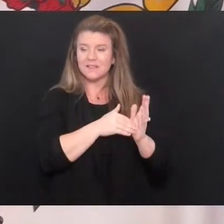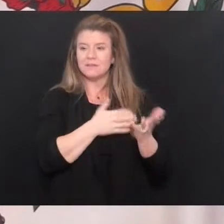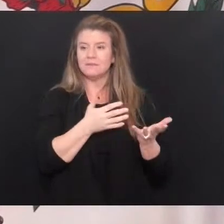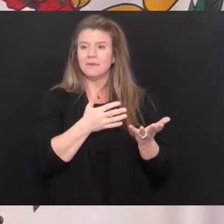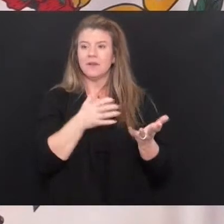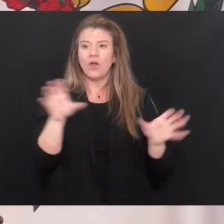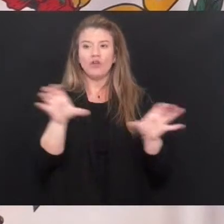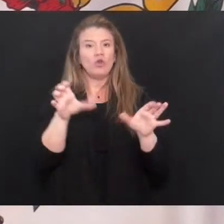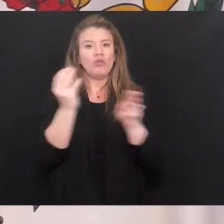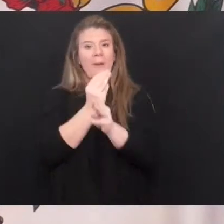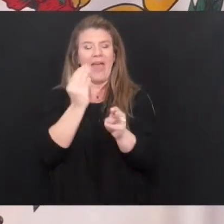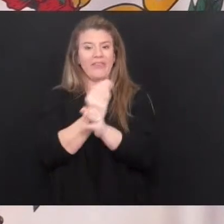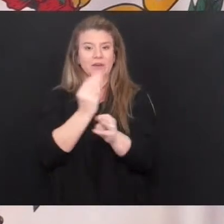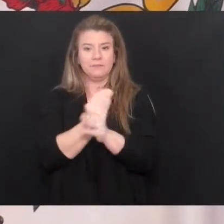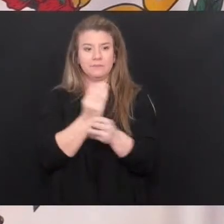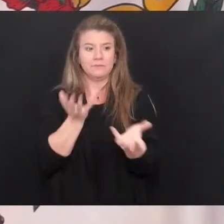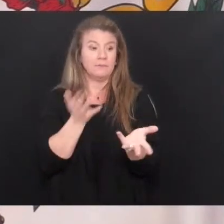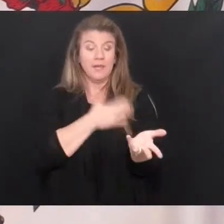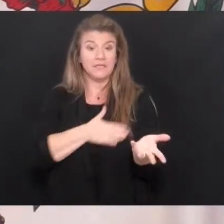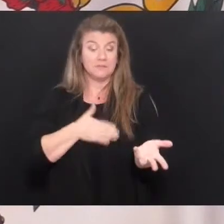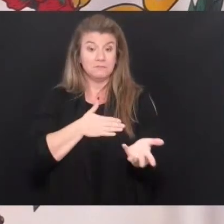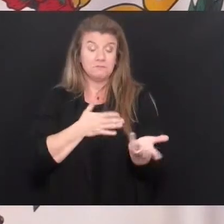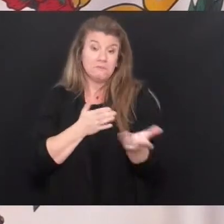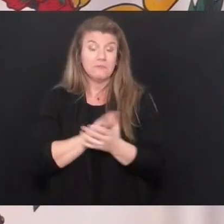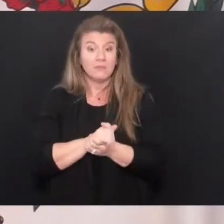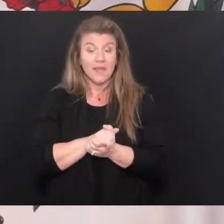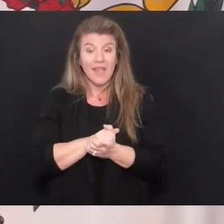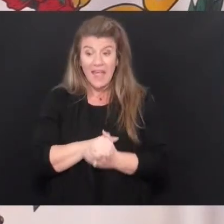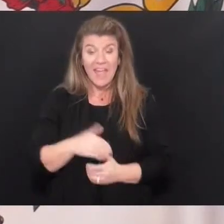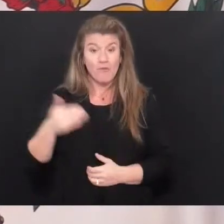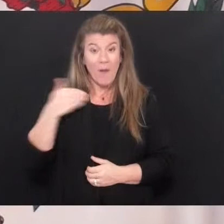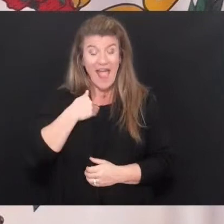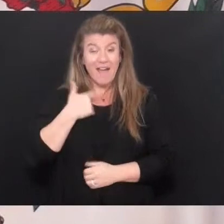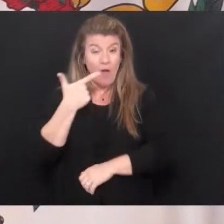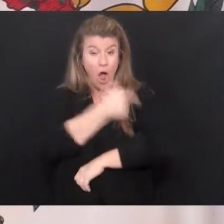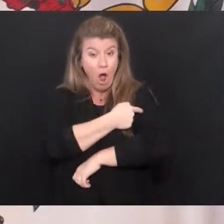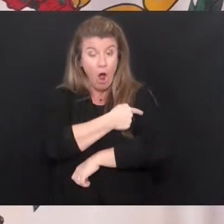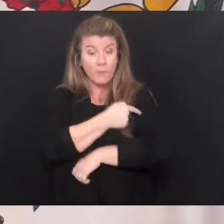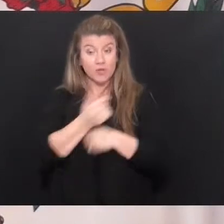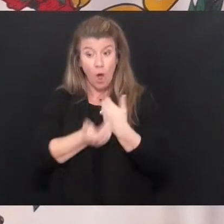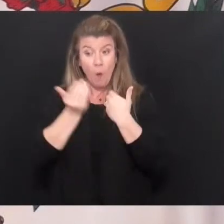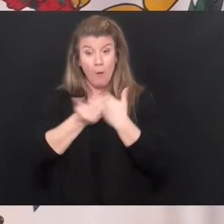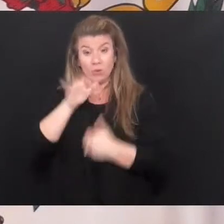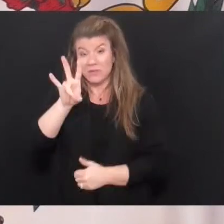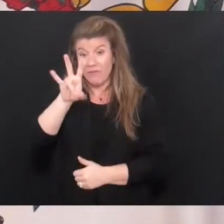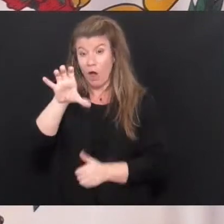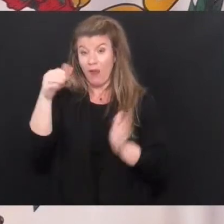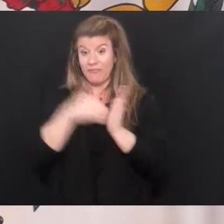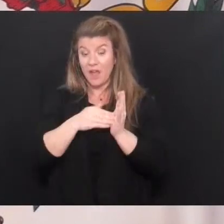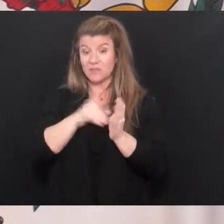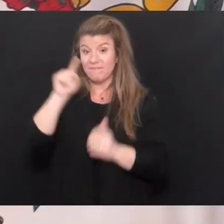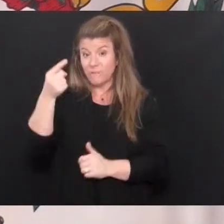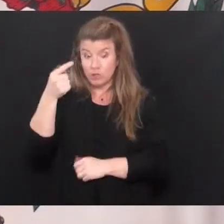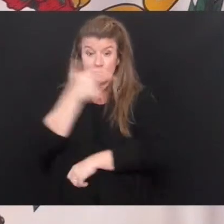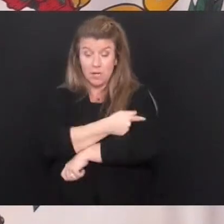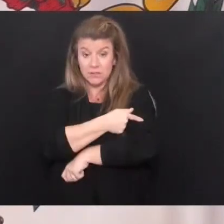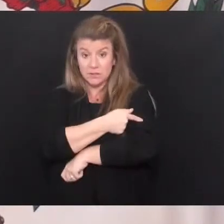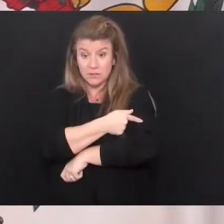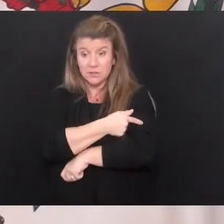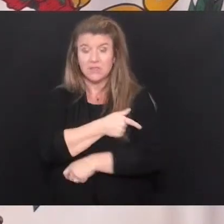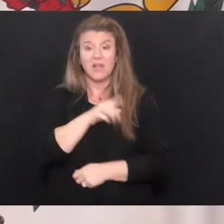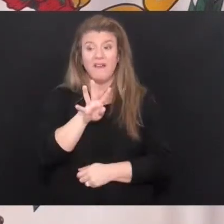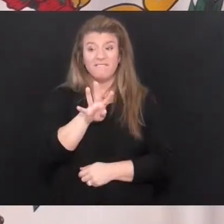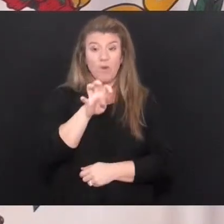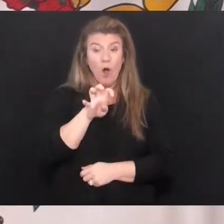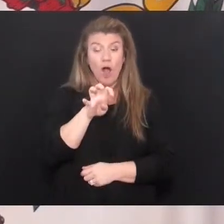math. Please just do the math. You know, if we've gotten in arms almost 700,000 first-round doses and 400